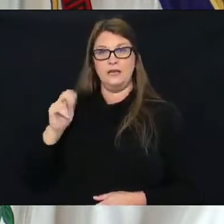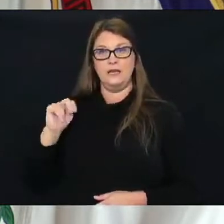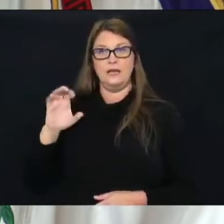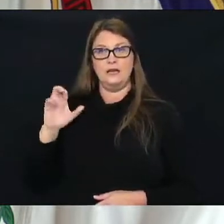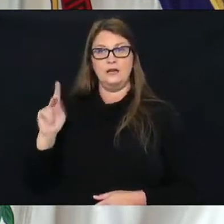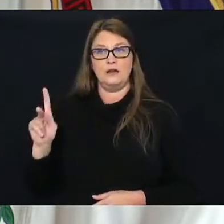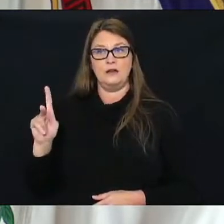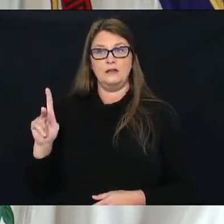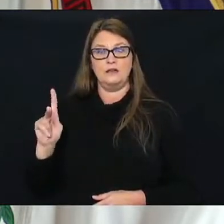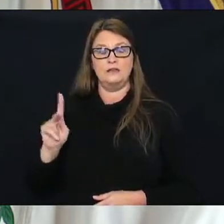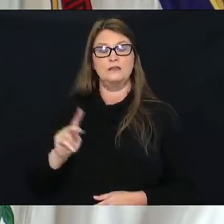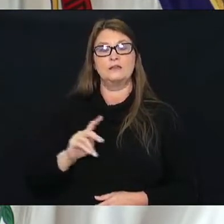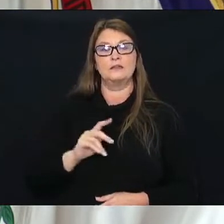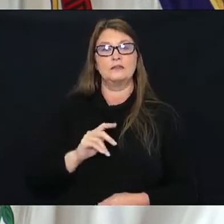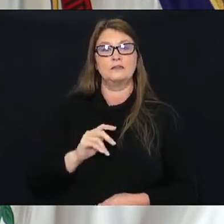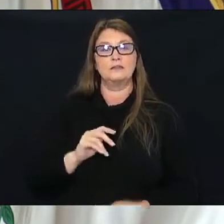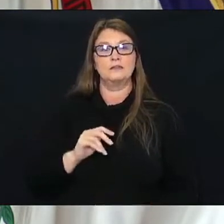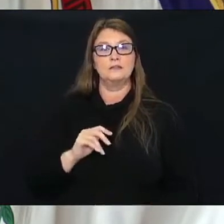County.